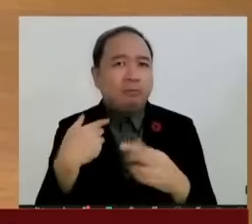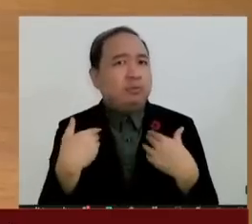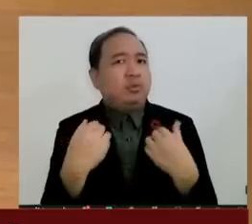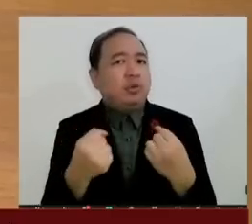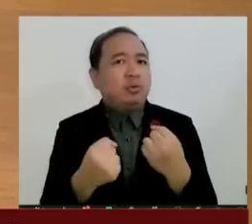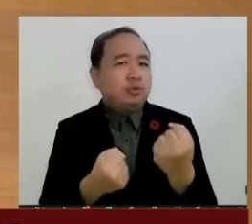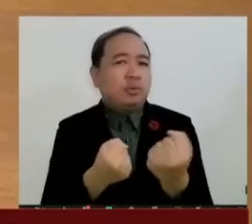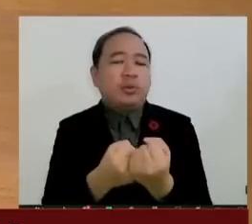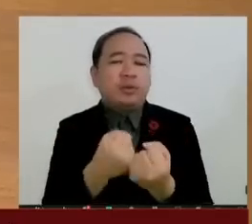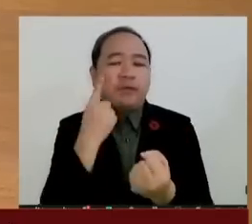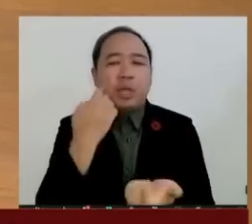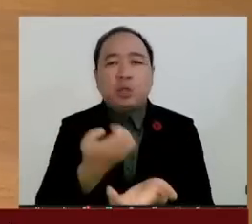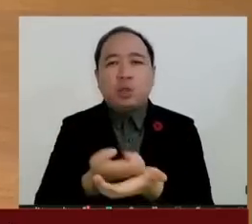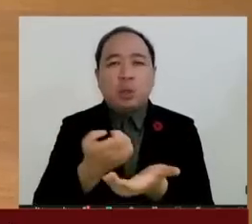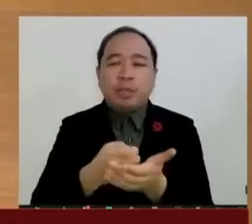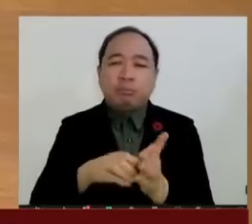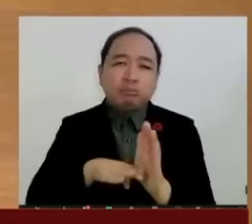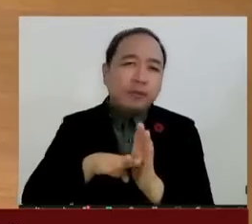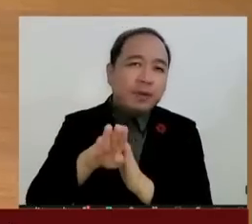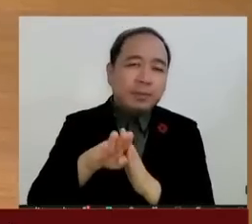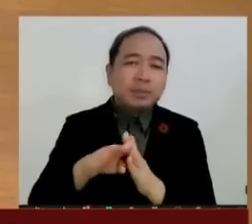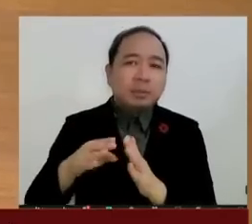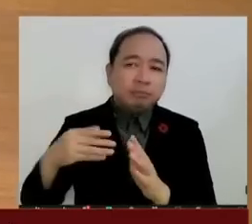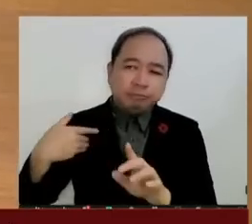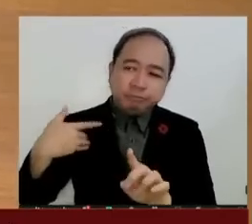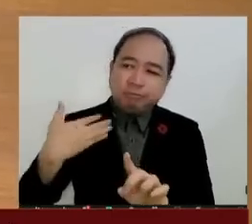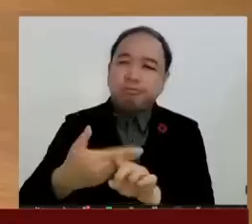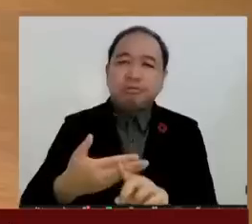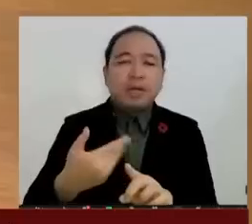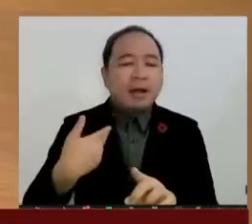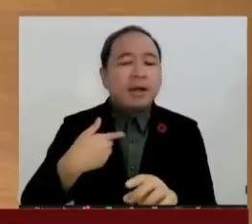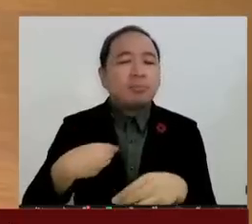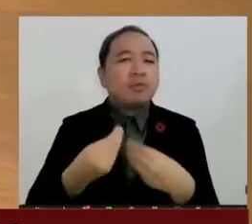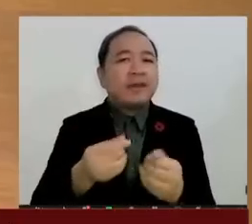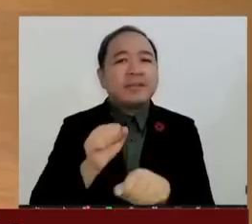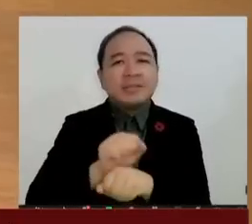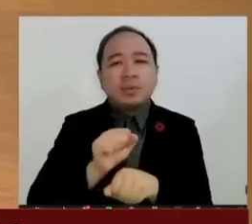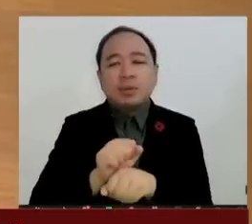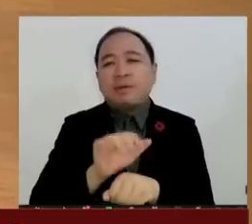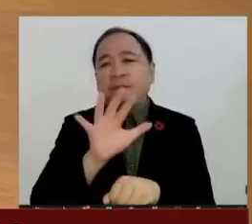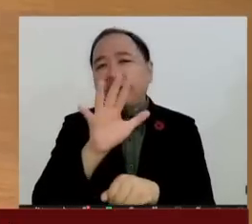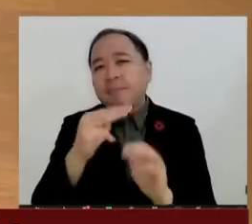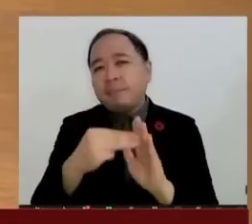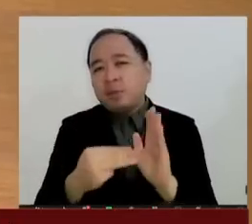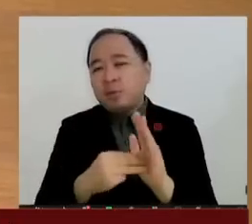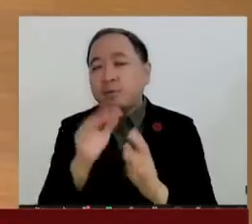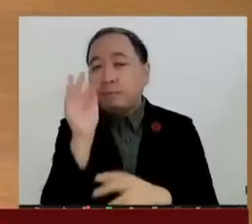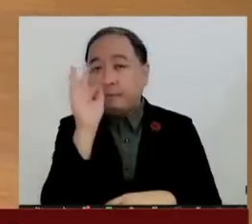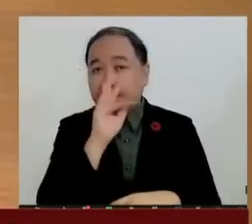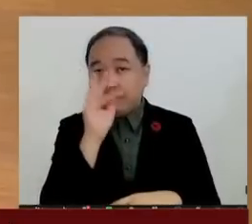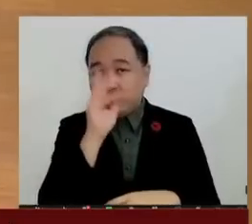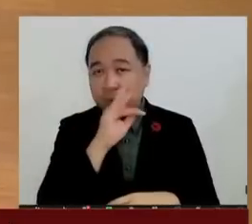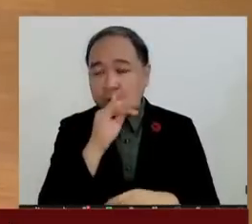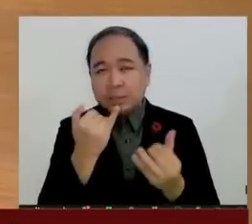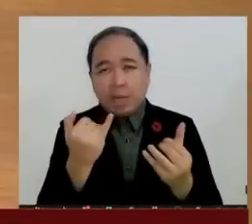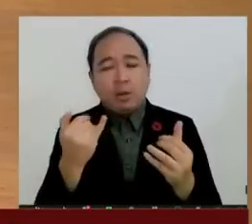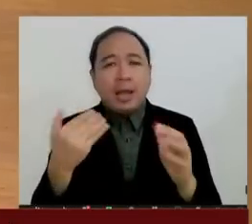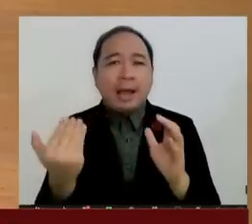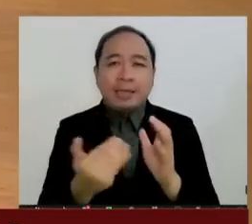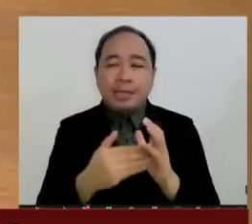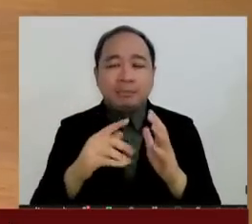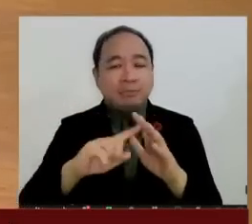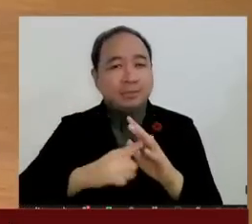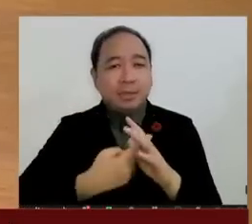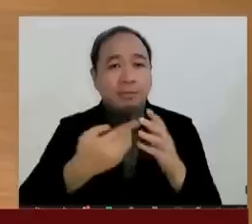through the years, providing livelihood to more than 5 million of our citizens. Because of the reopening of the economy and